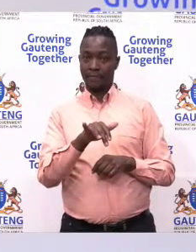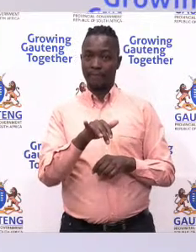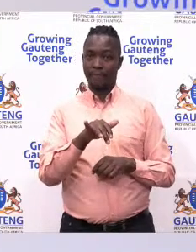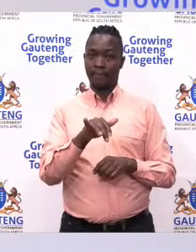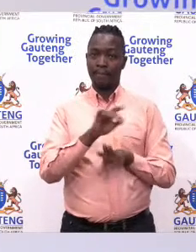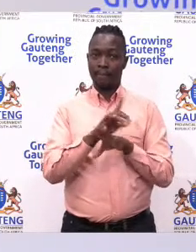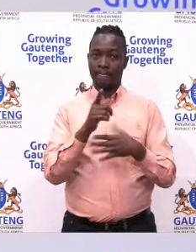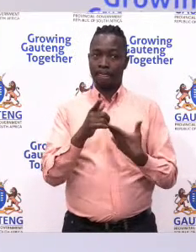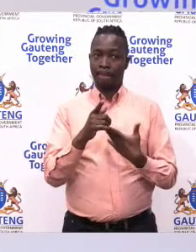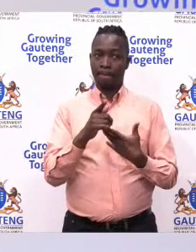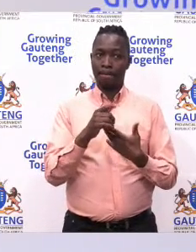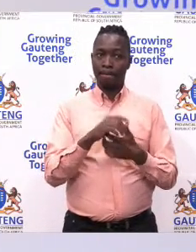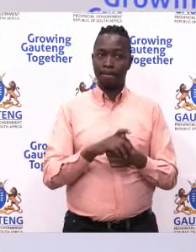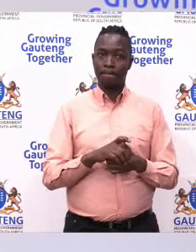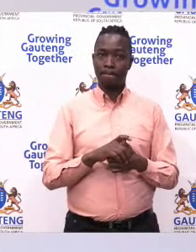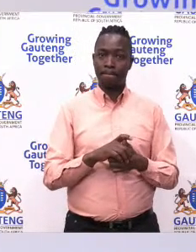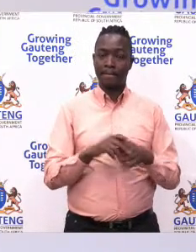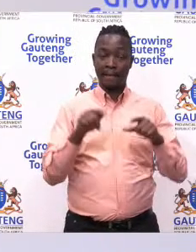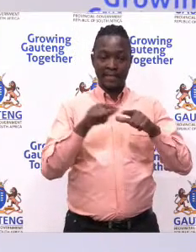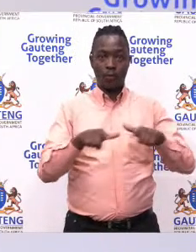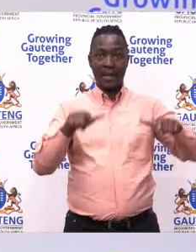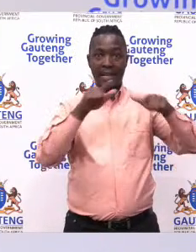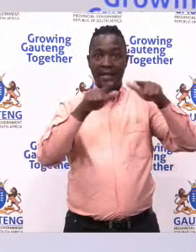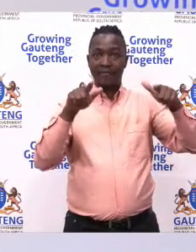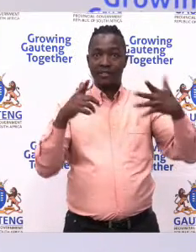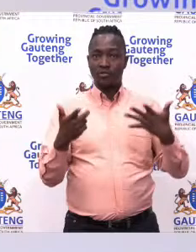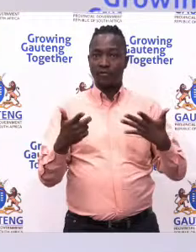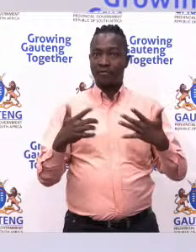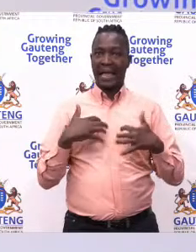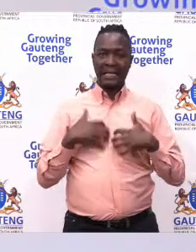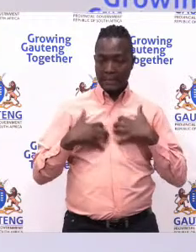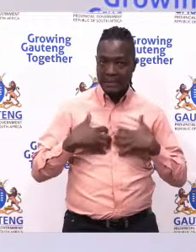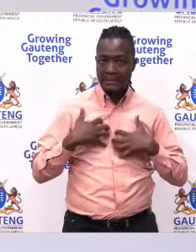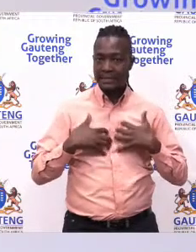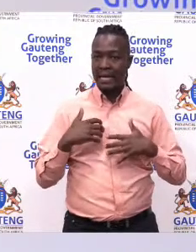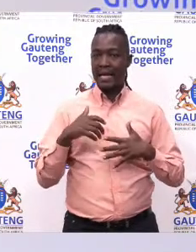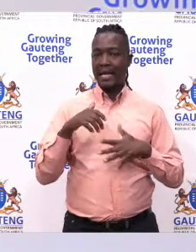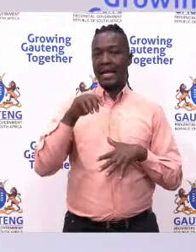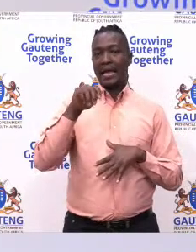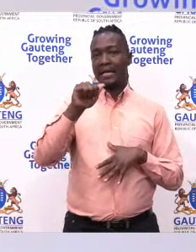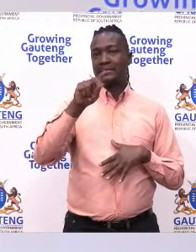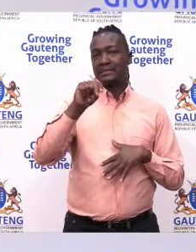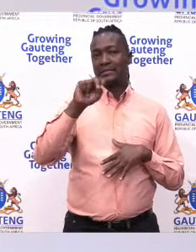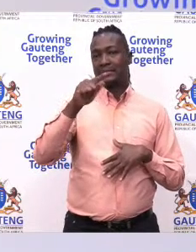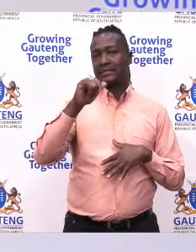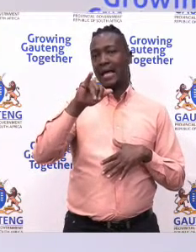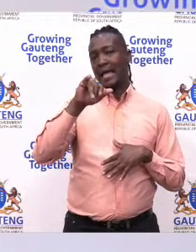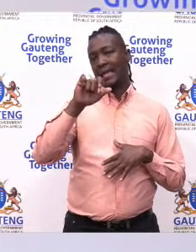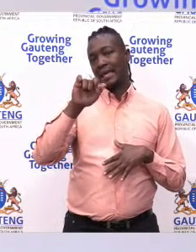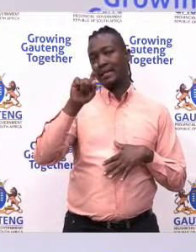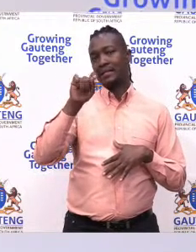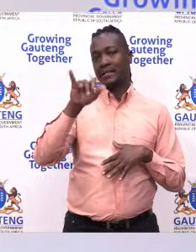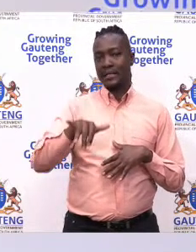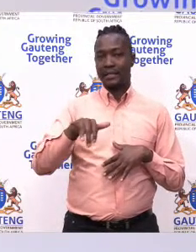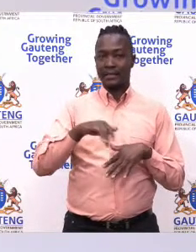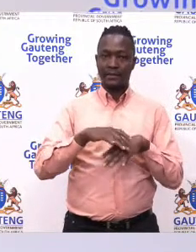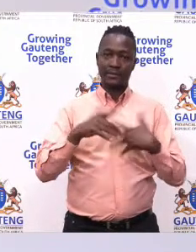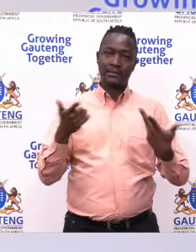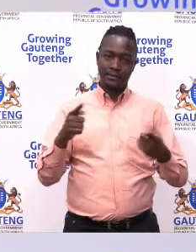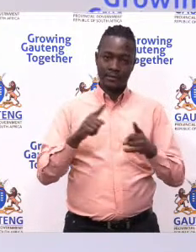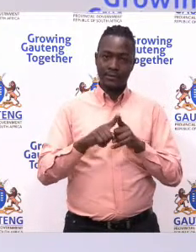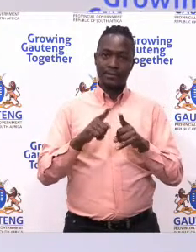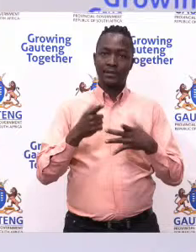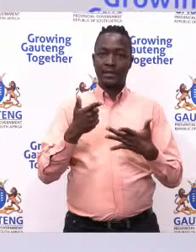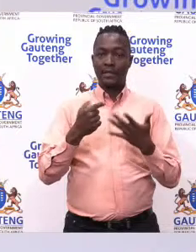were levels of anxiety that were beginning to impact on the attendance at school, and I've shown